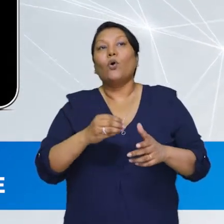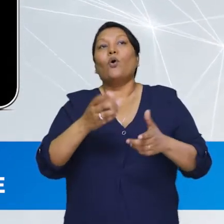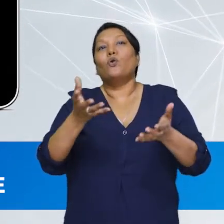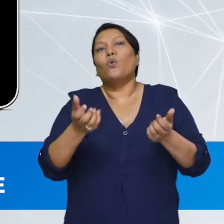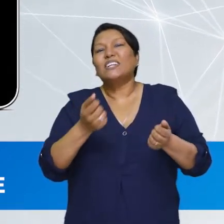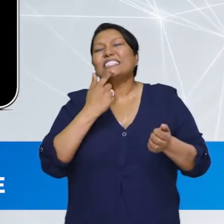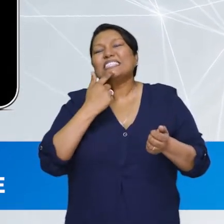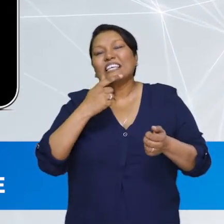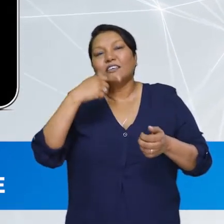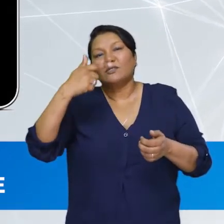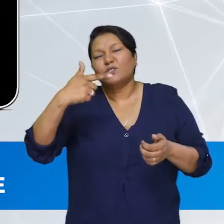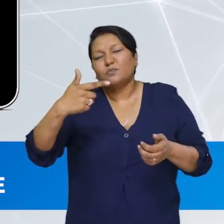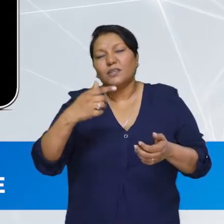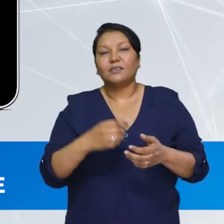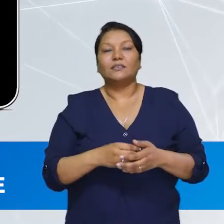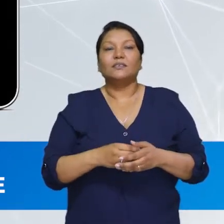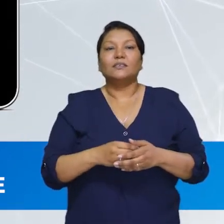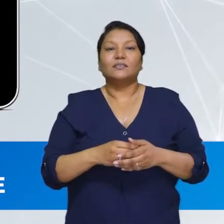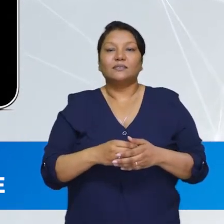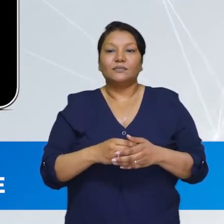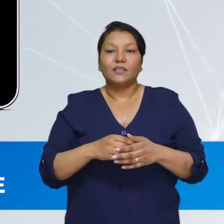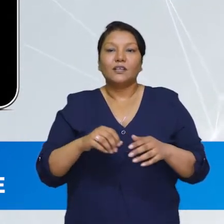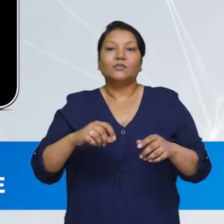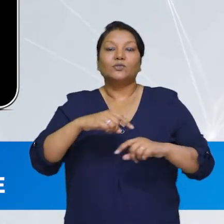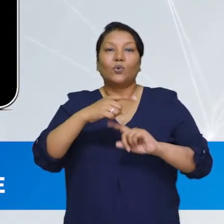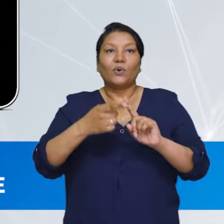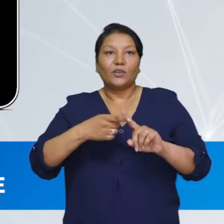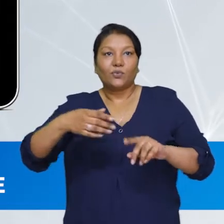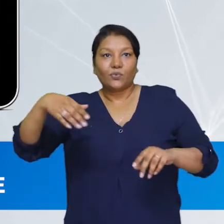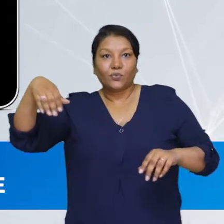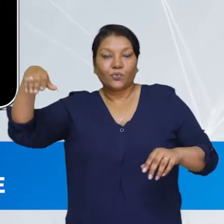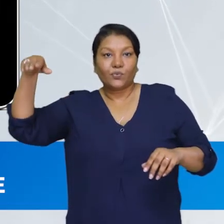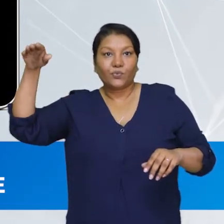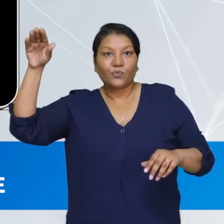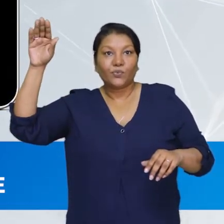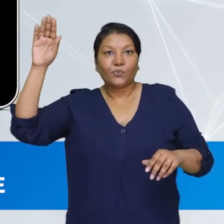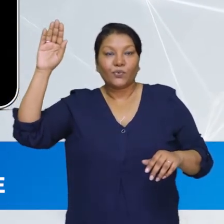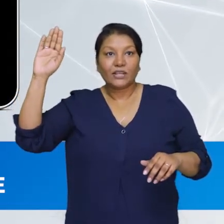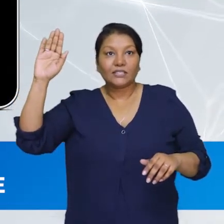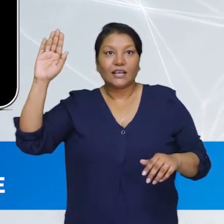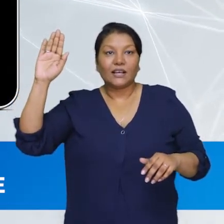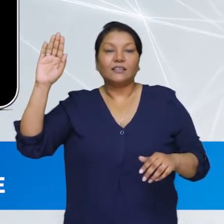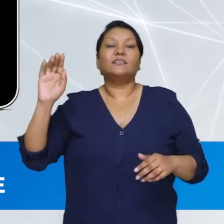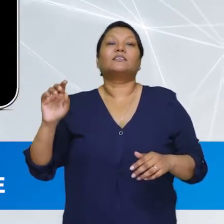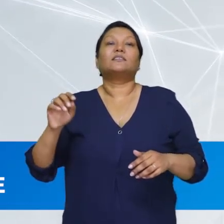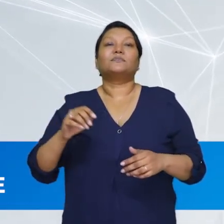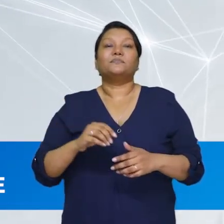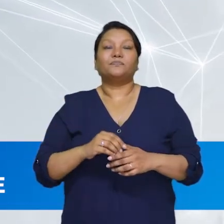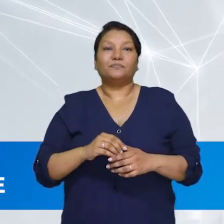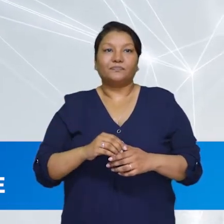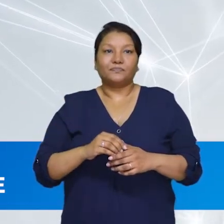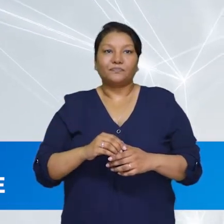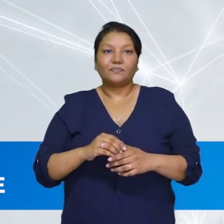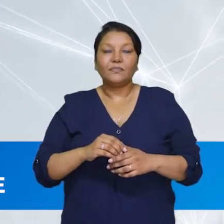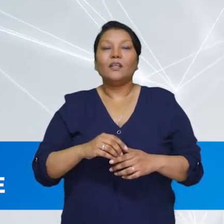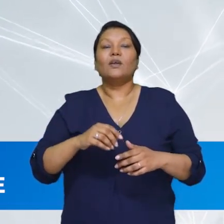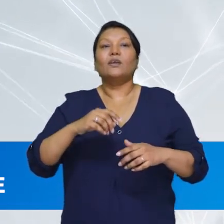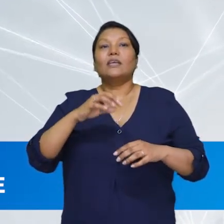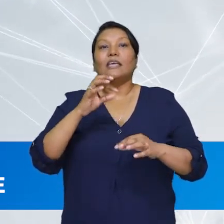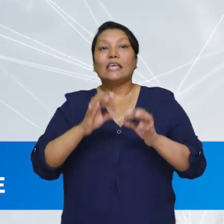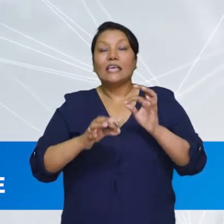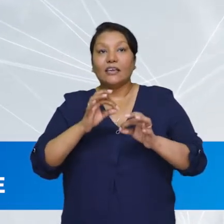this feature is used by participants to indicate they have a question or contribution. During a